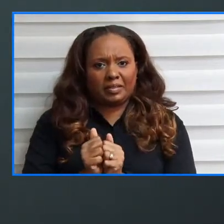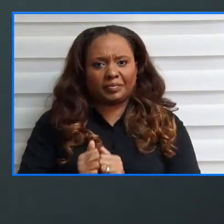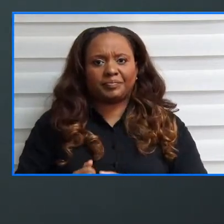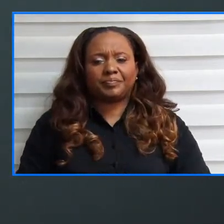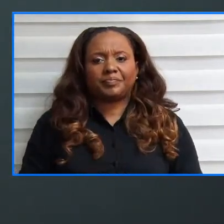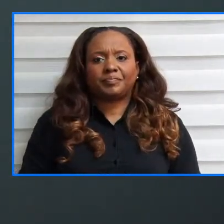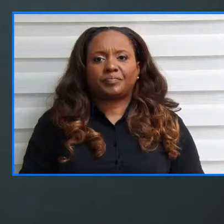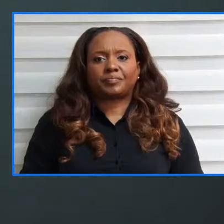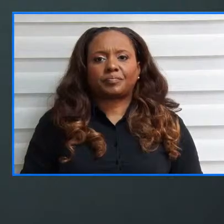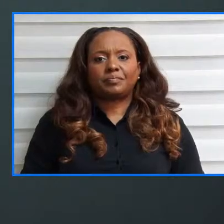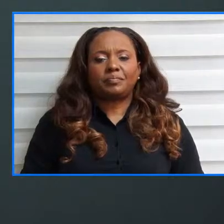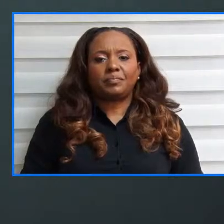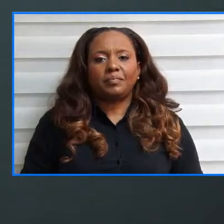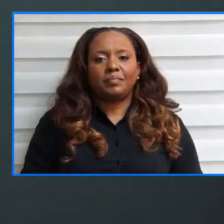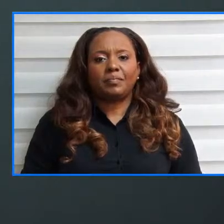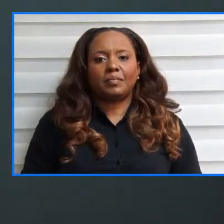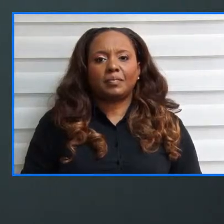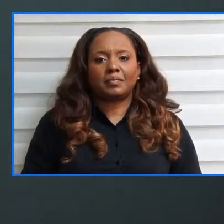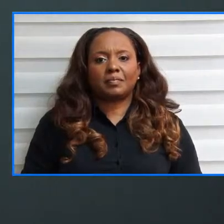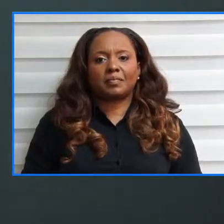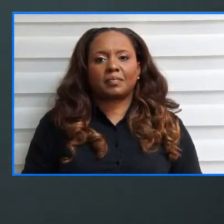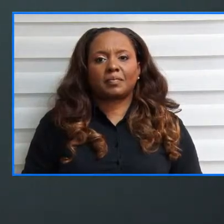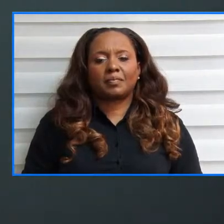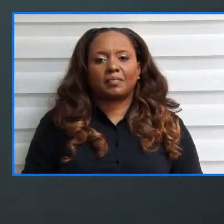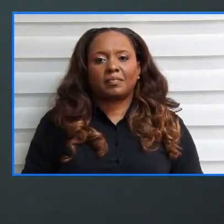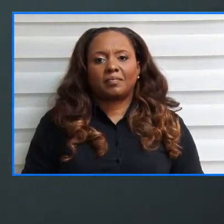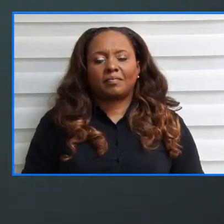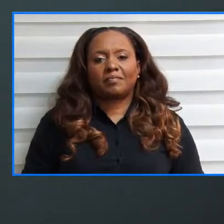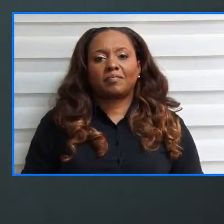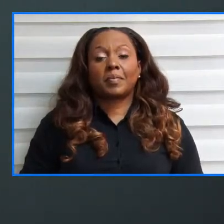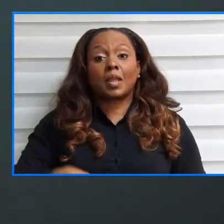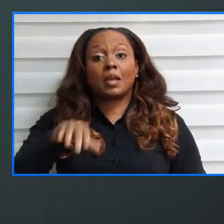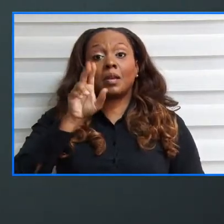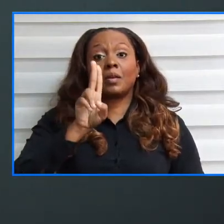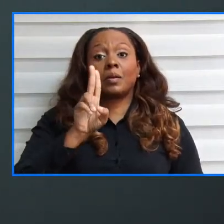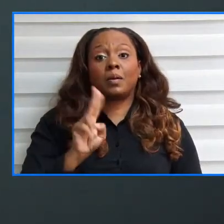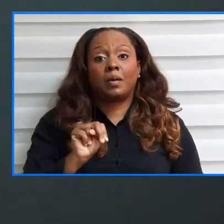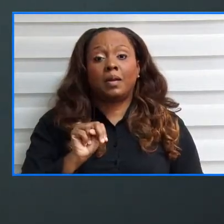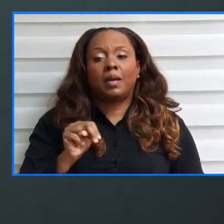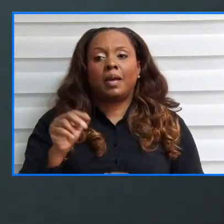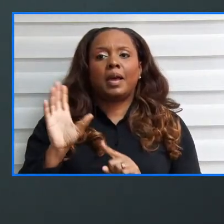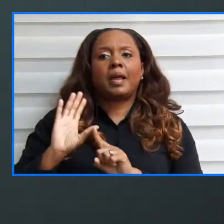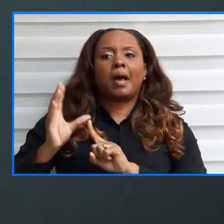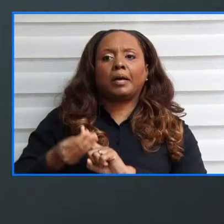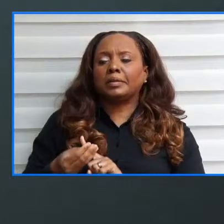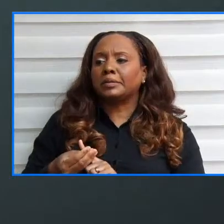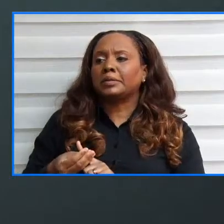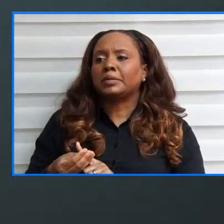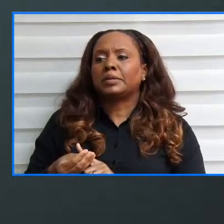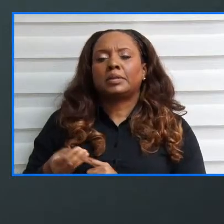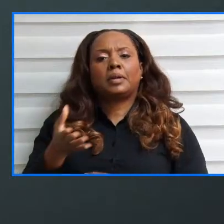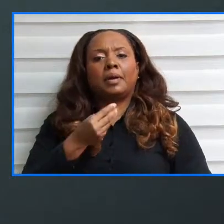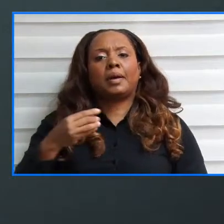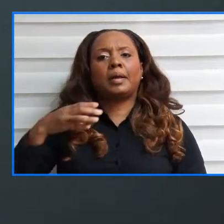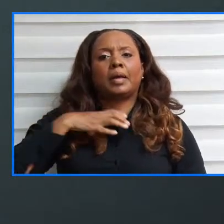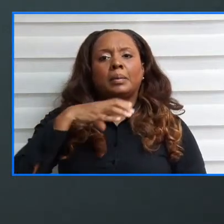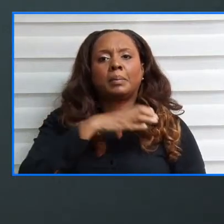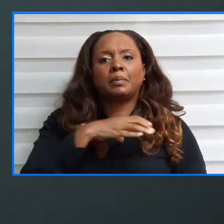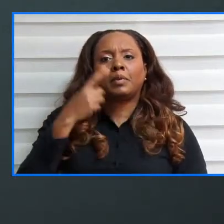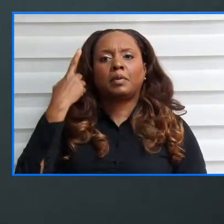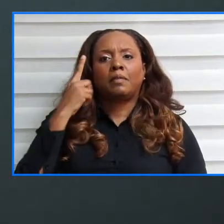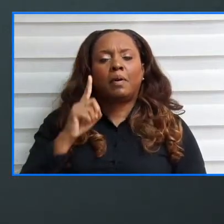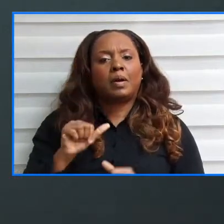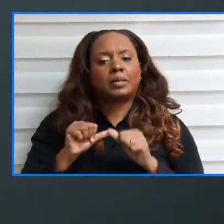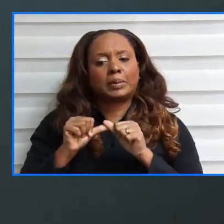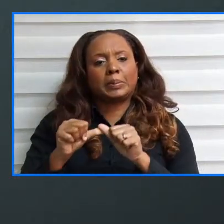As the co-chair of the United Nations Broadband Commission for Sustainable